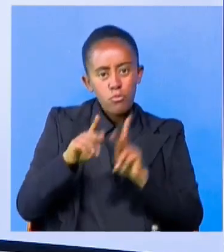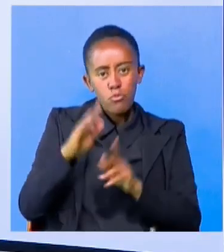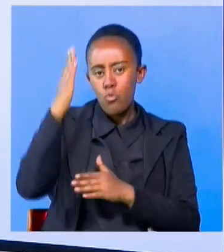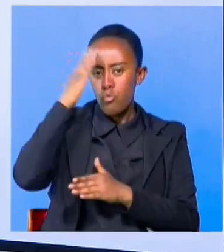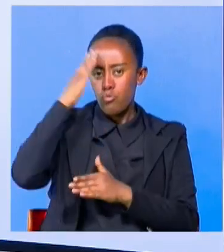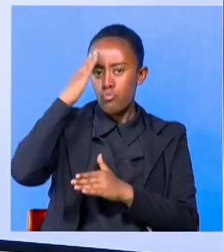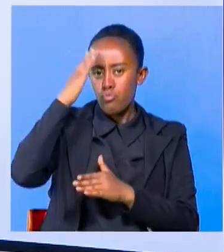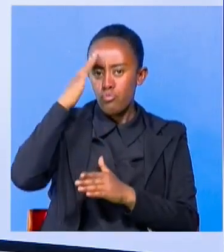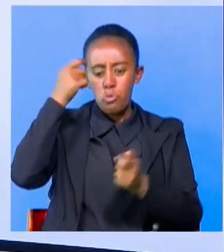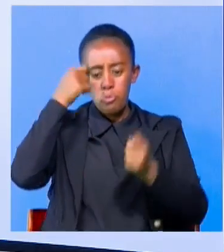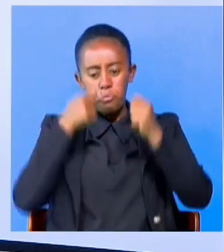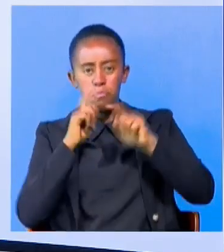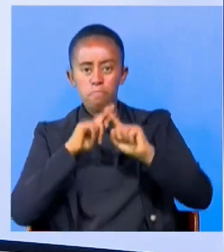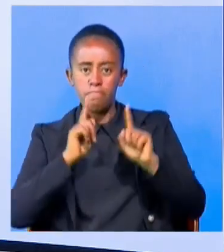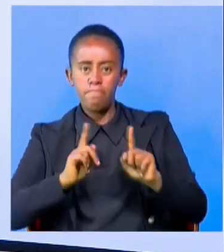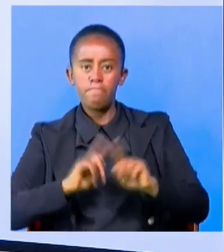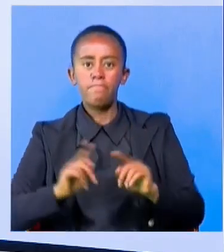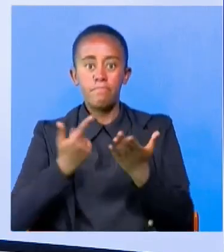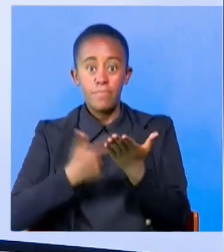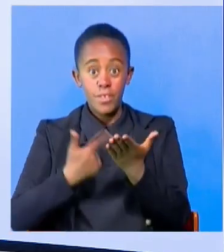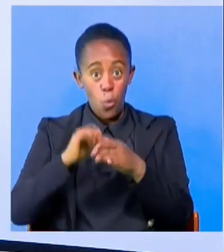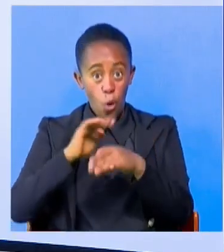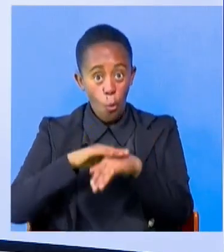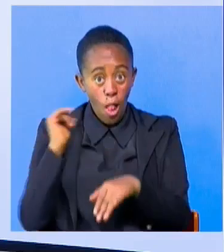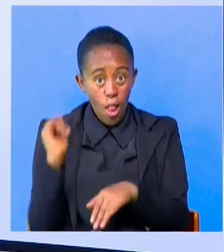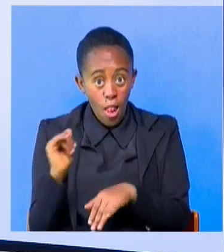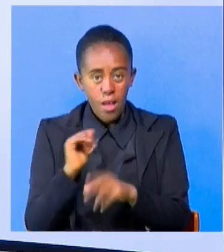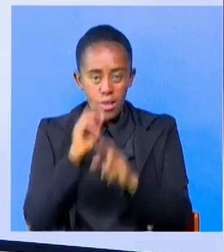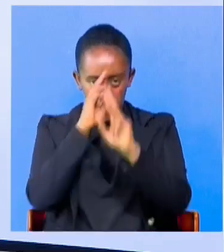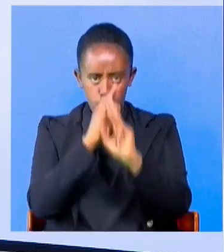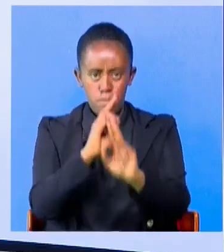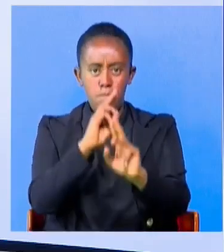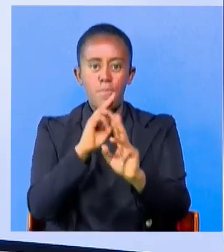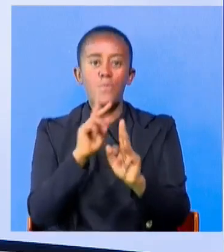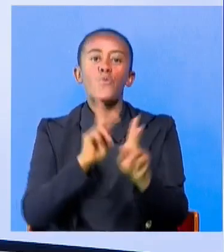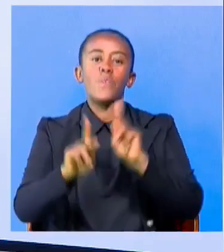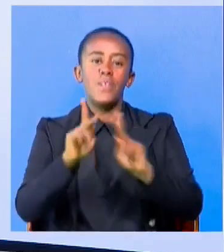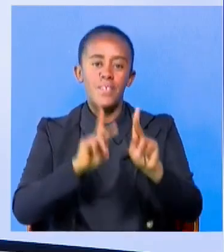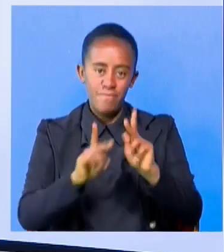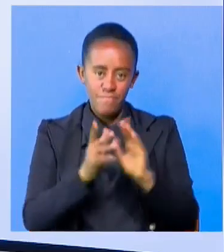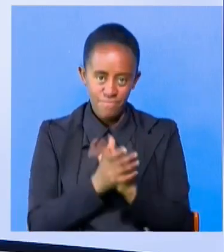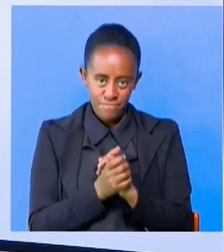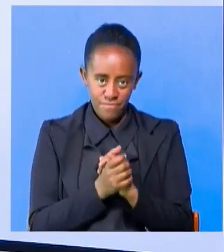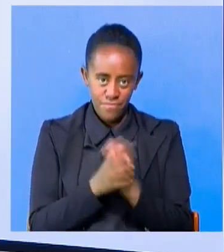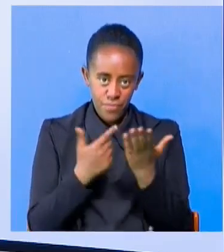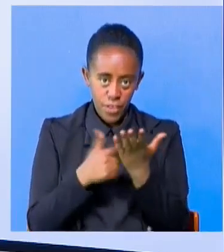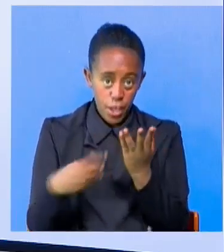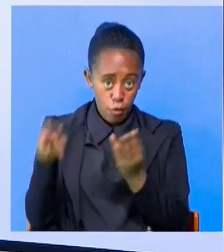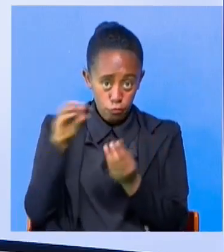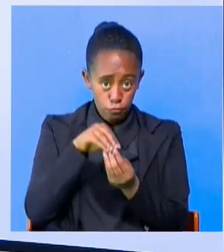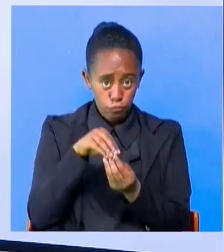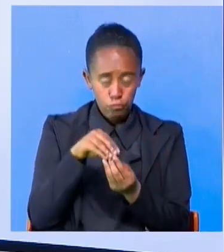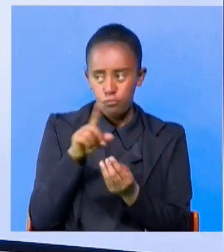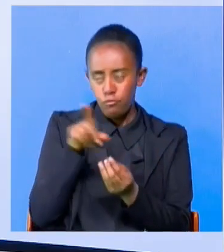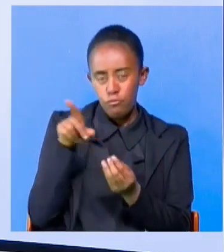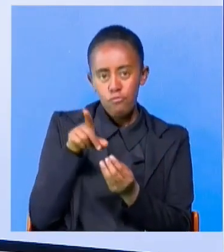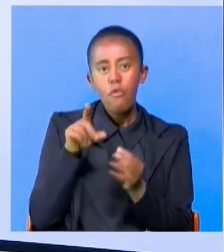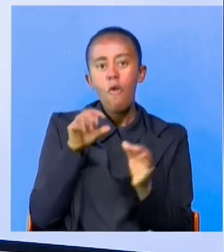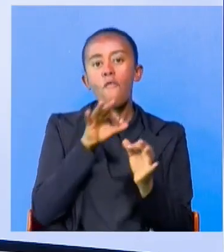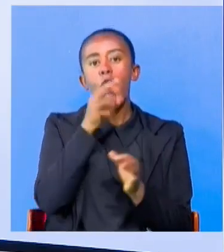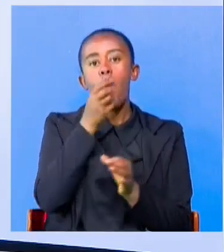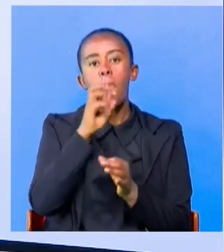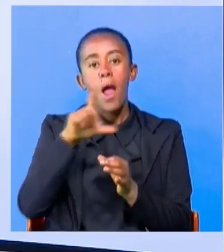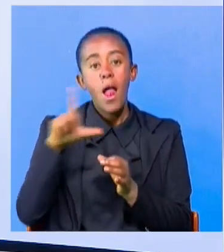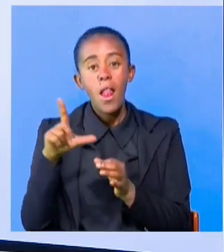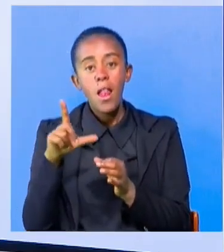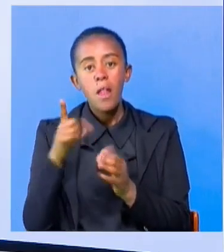knowledgeable more than us. So that's what we call it, respected peoples. In addition to this, when we use formal greeting,